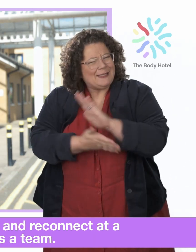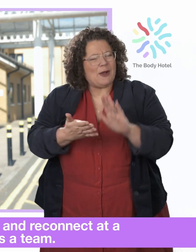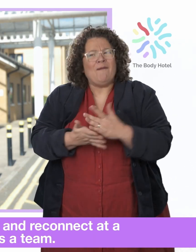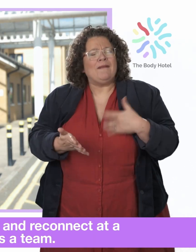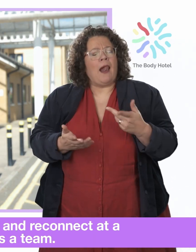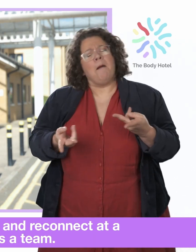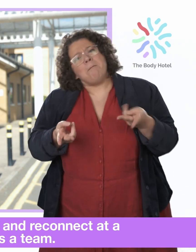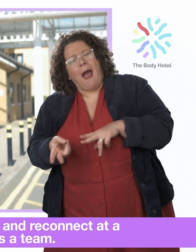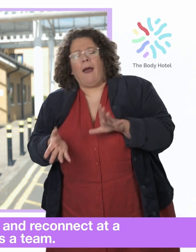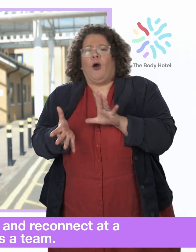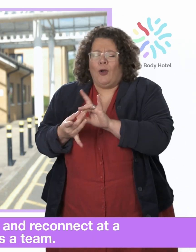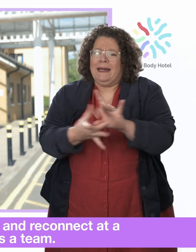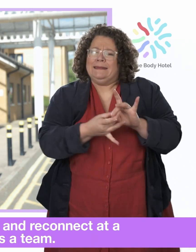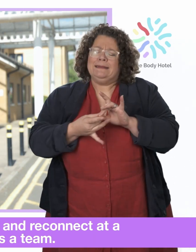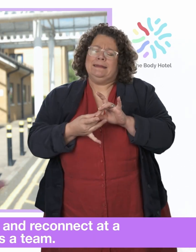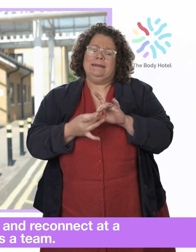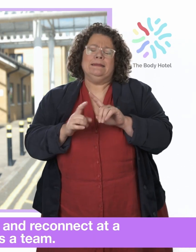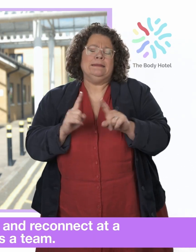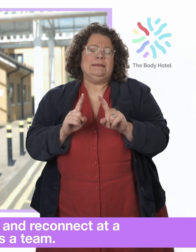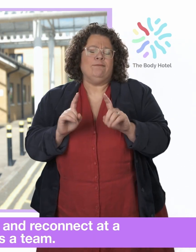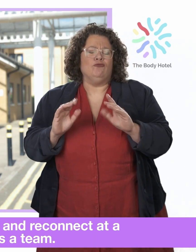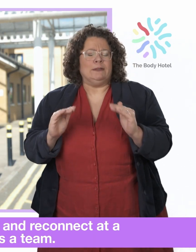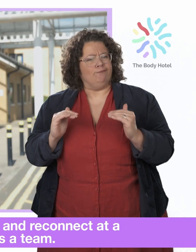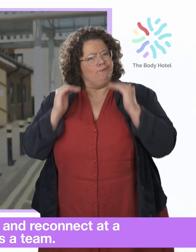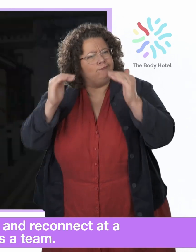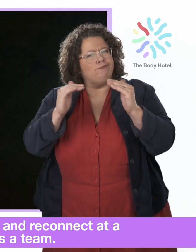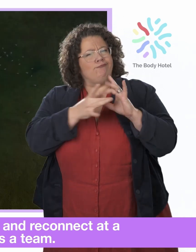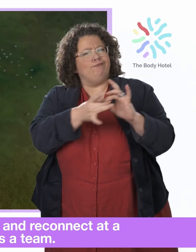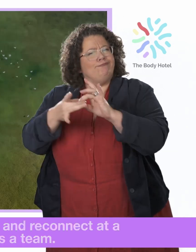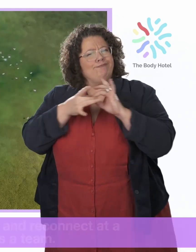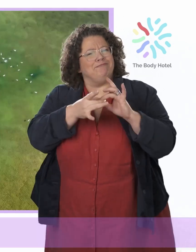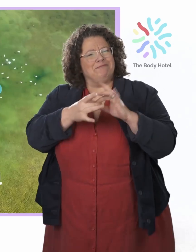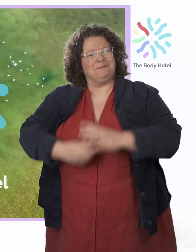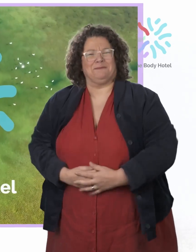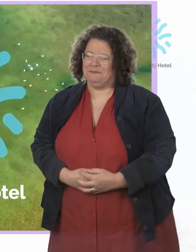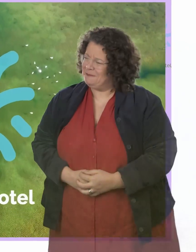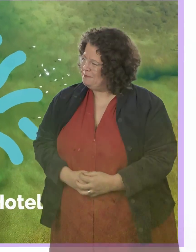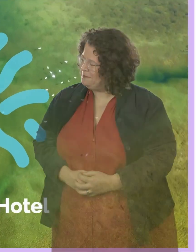movement together and reconnect at a different level as a team.